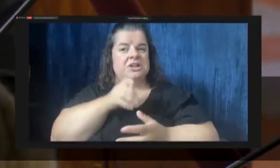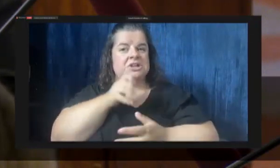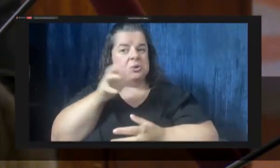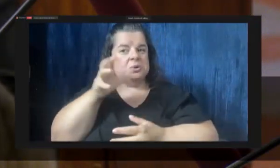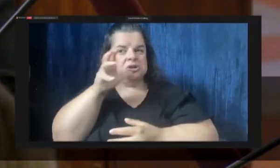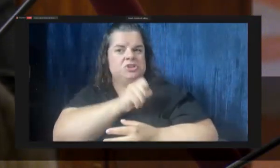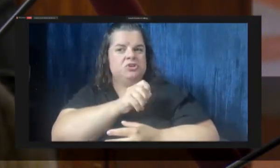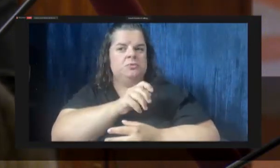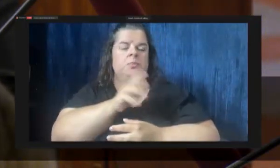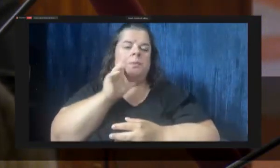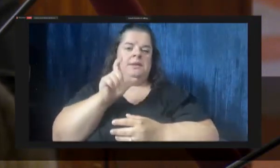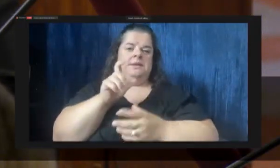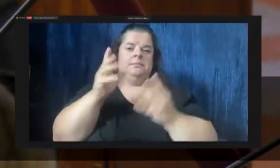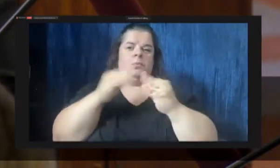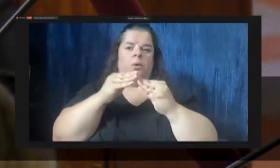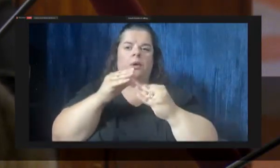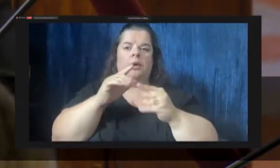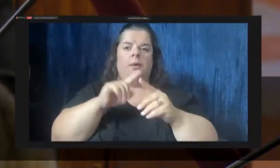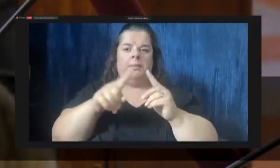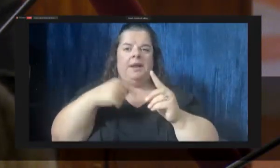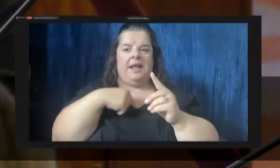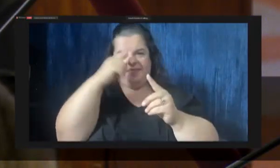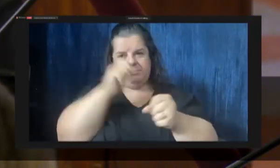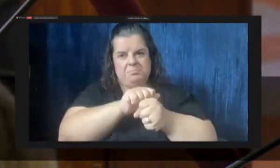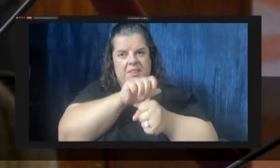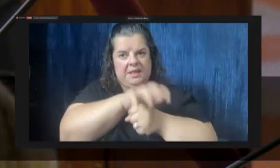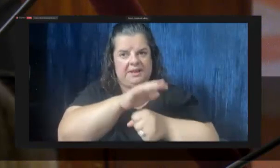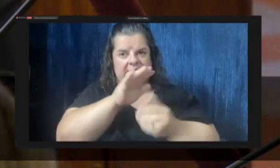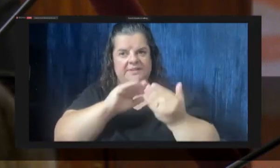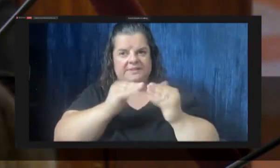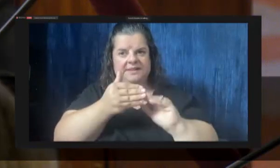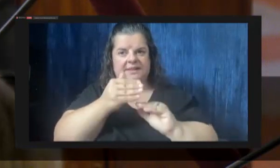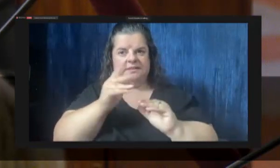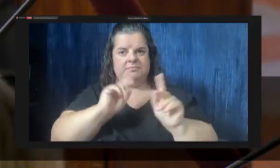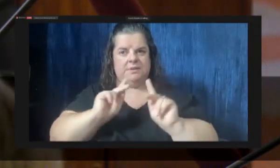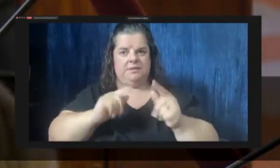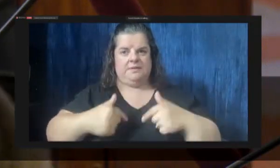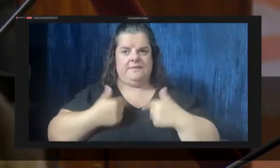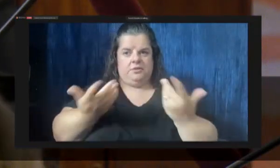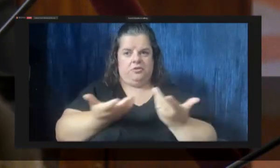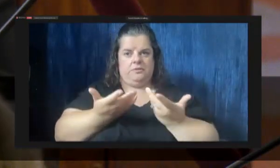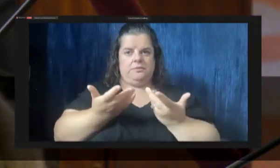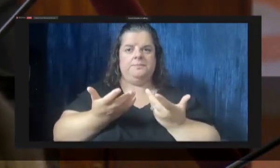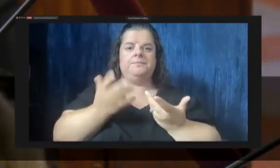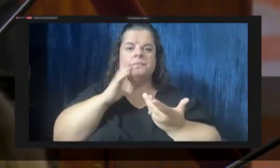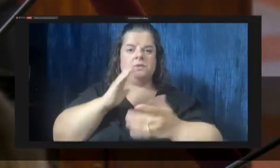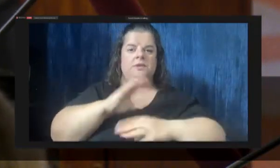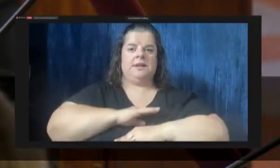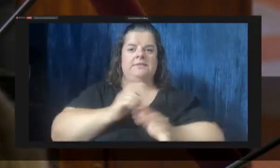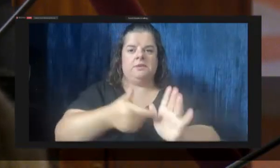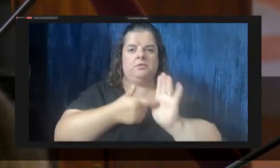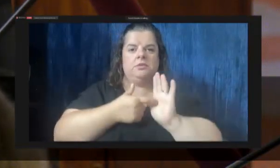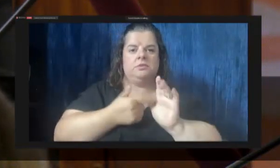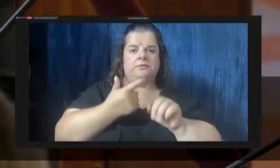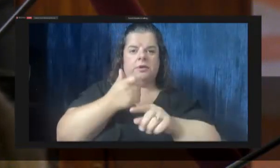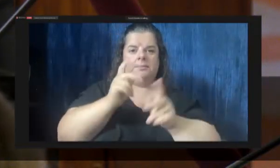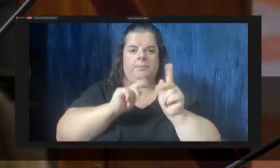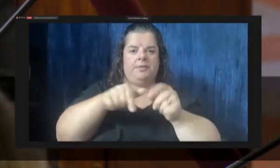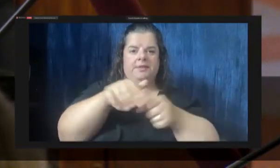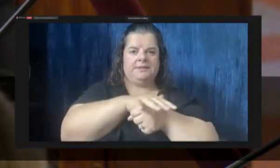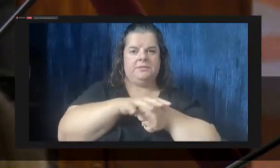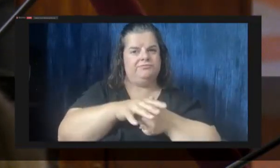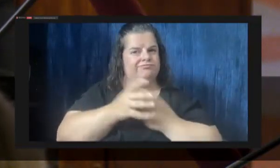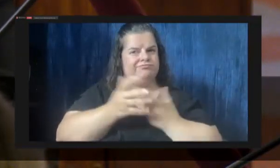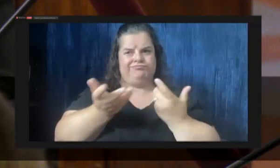that not enough city residents either apply or qualify, we can certainly meet the criteria with folks from this region. I don't think that's a